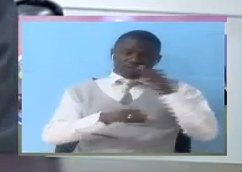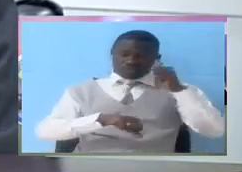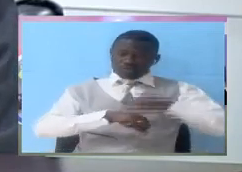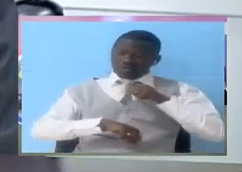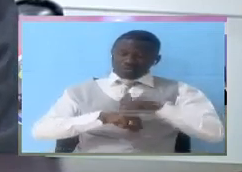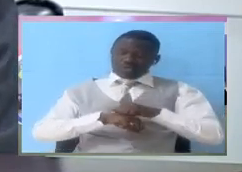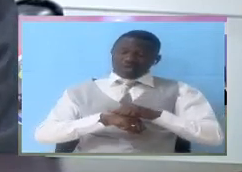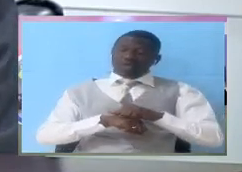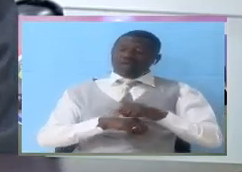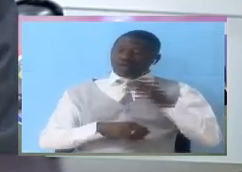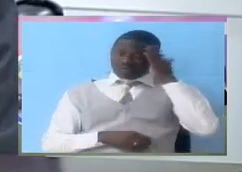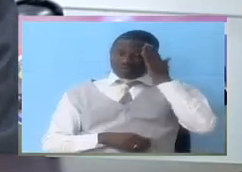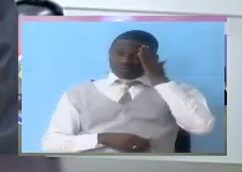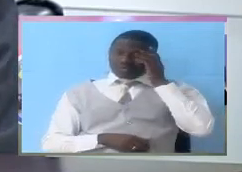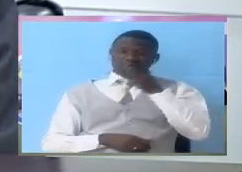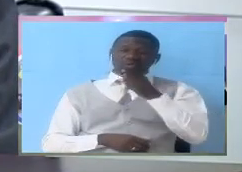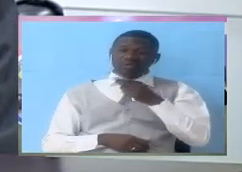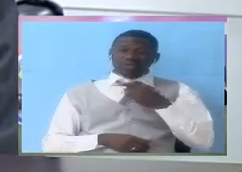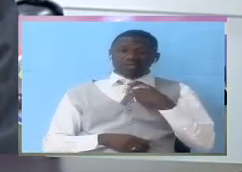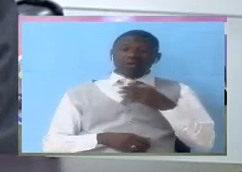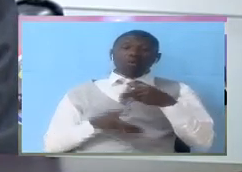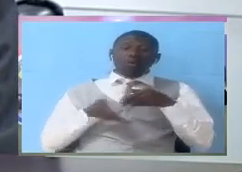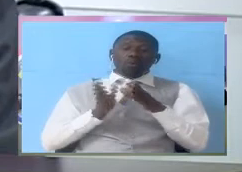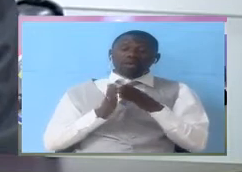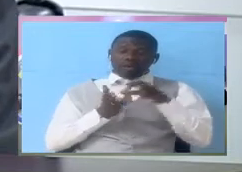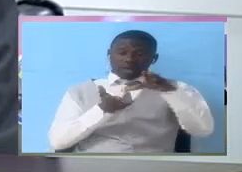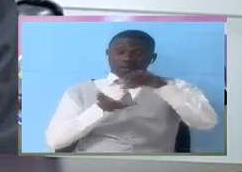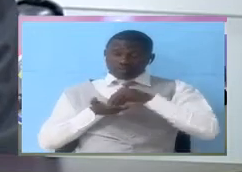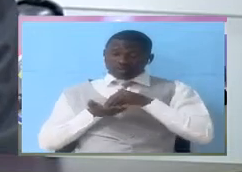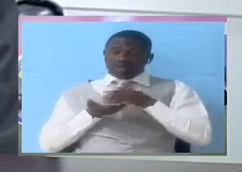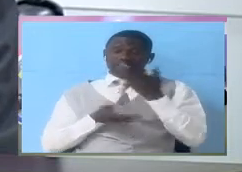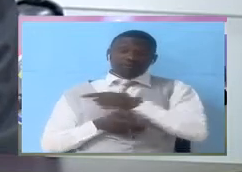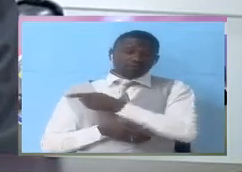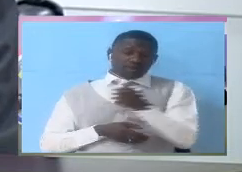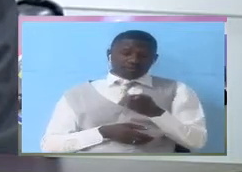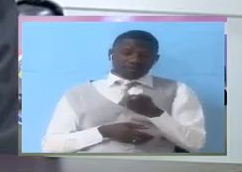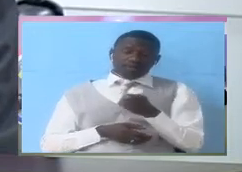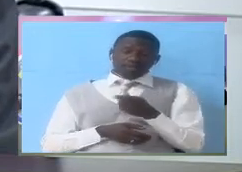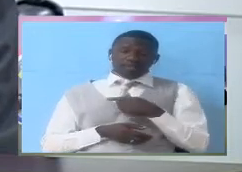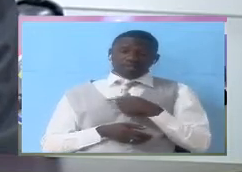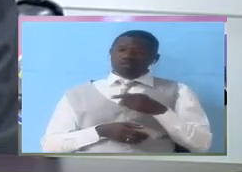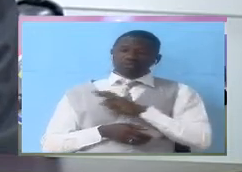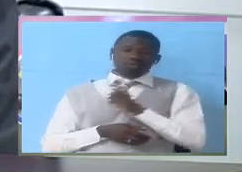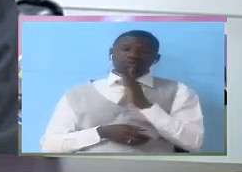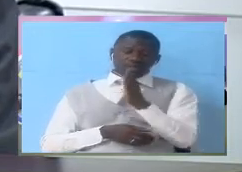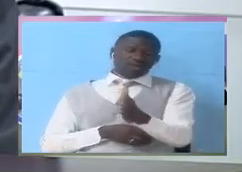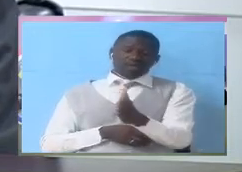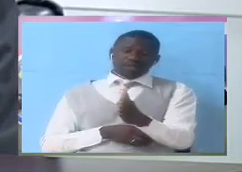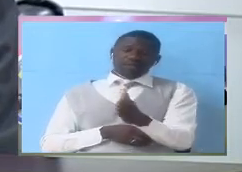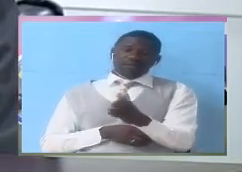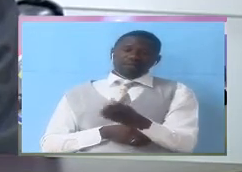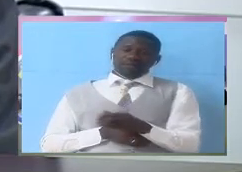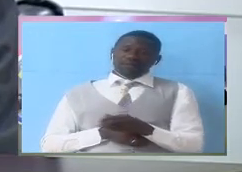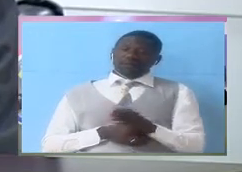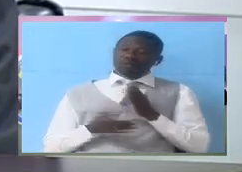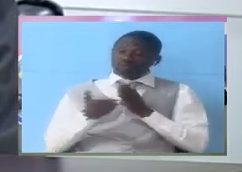cédé yoyu té yow woon na la né anam yi ñu ko jëlé déggul jaaru ci yoon. True or false? Déggala wala